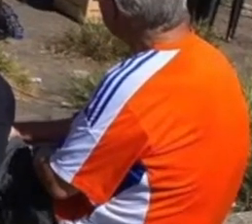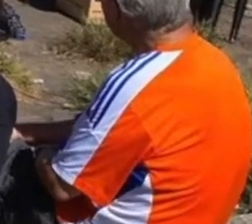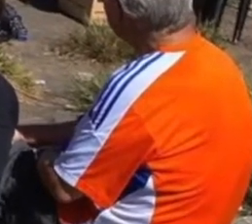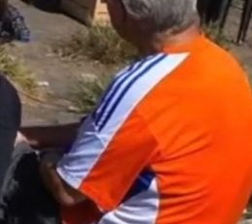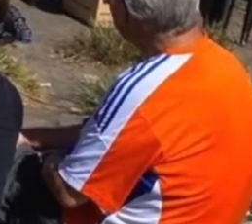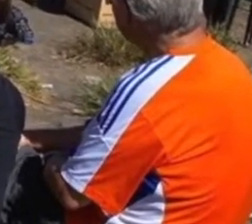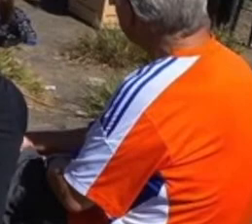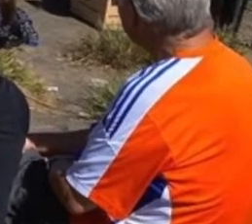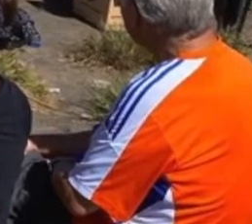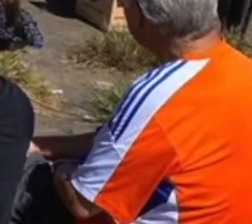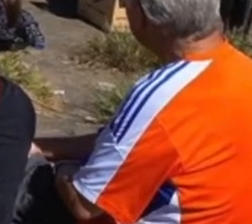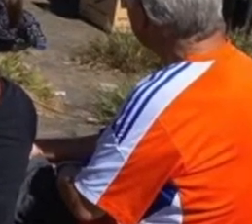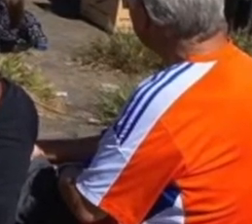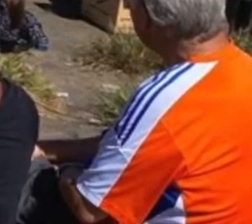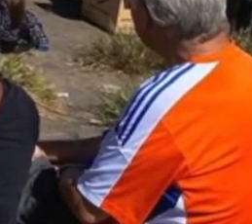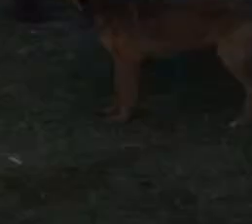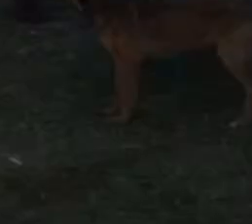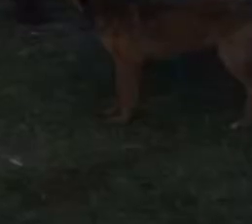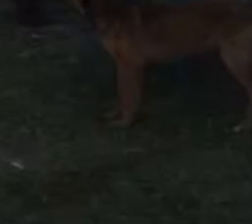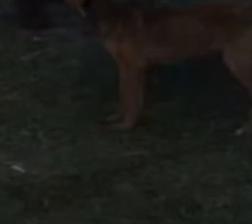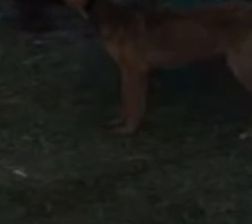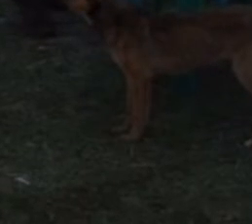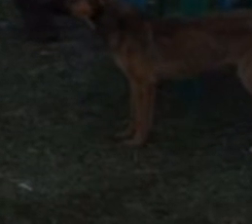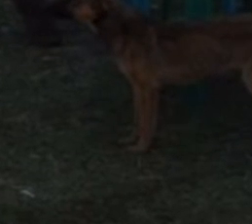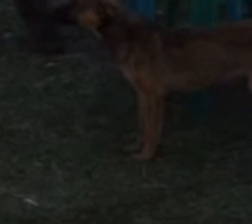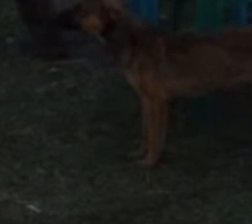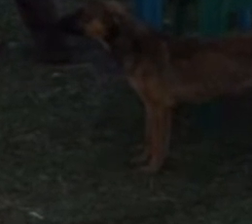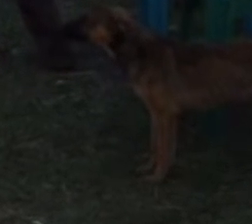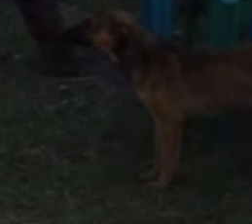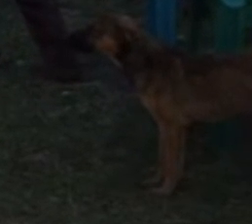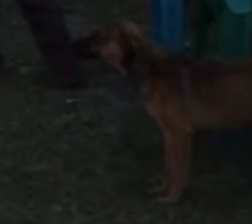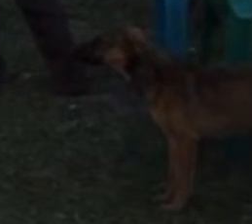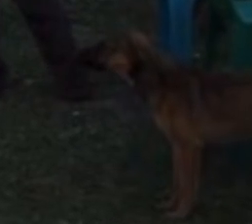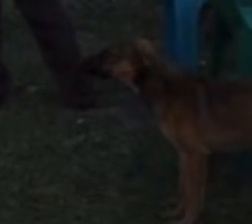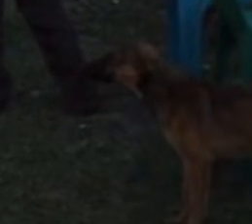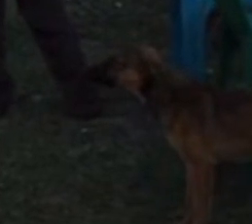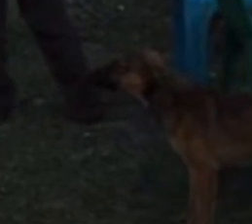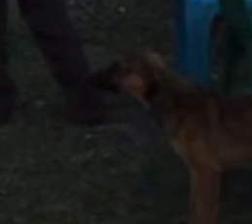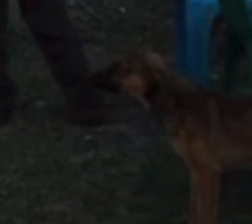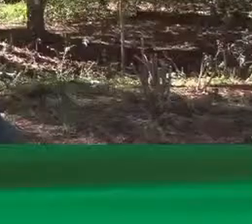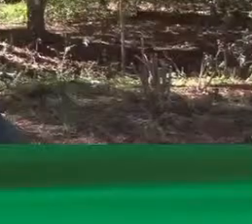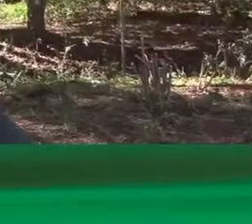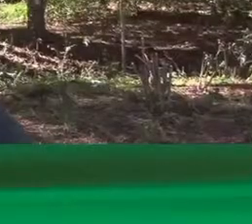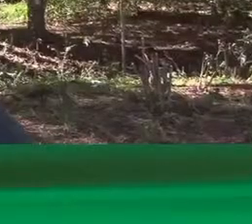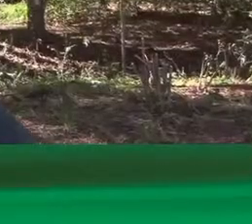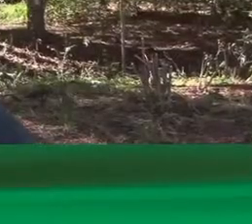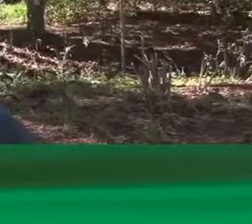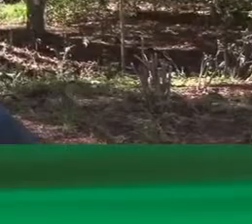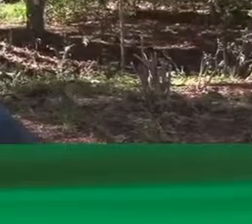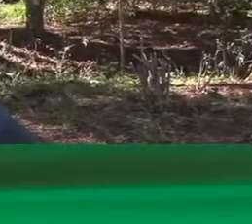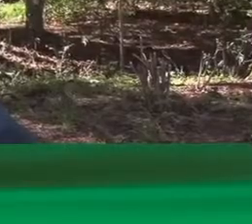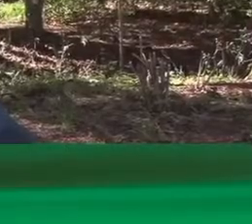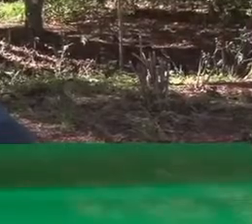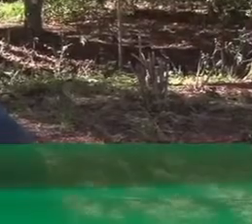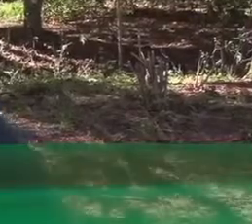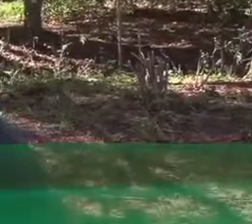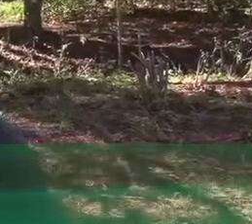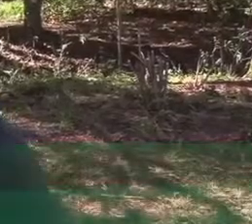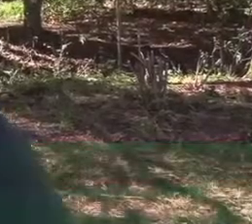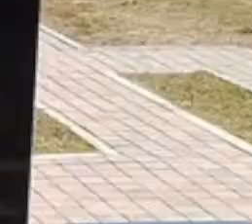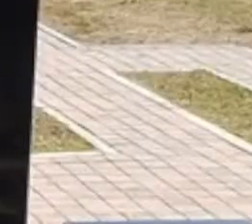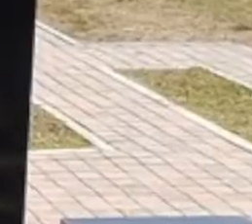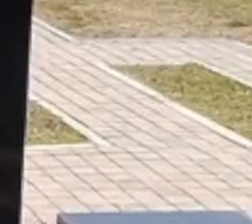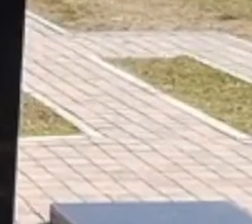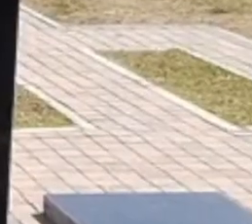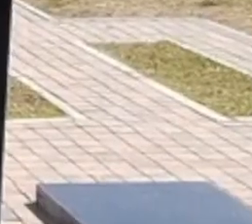Cape, yena obekekileyo umnumzana uLubabalo Oscar Mabuyane eme kwakunye